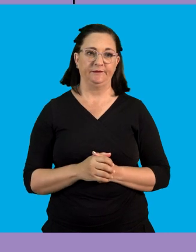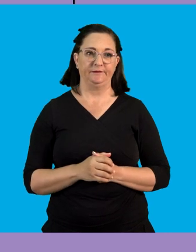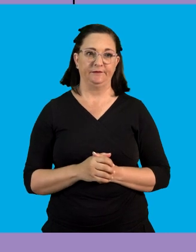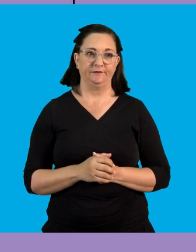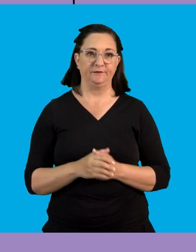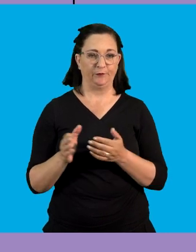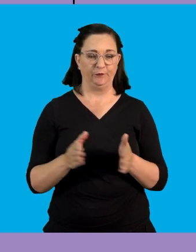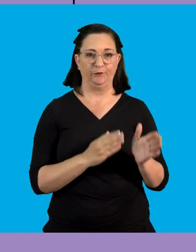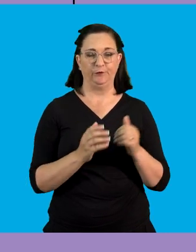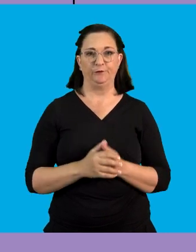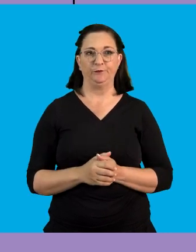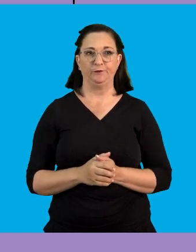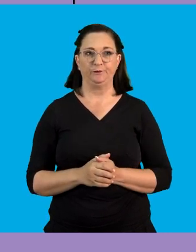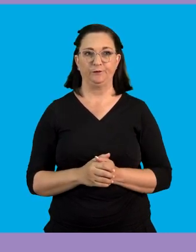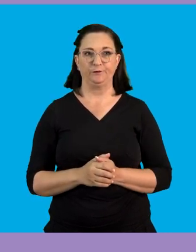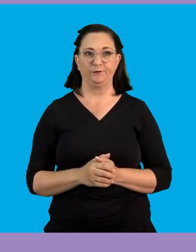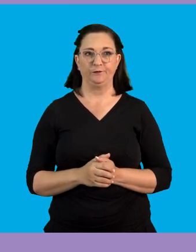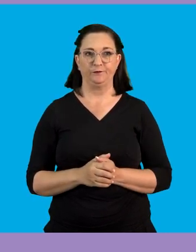centimeters. Let's move on.